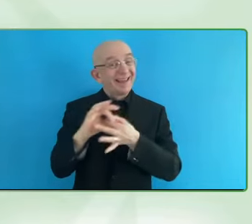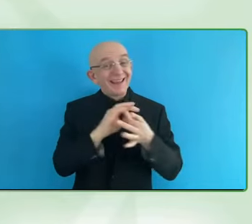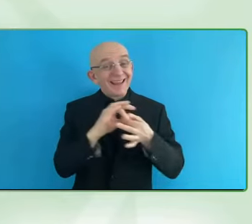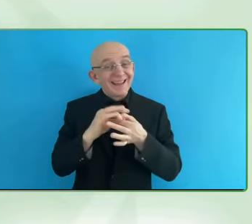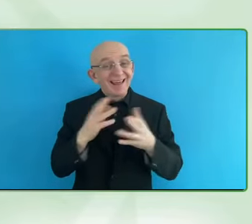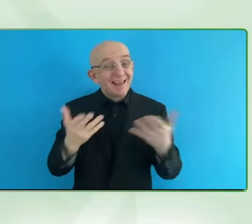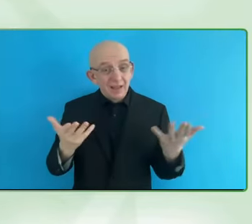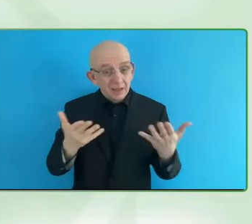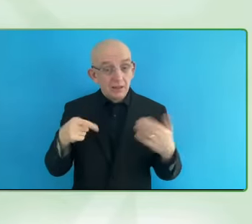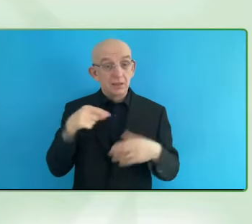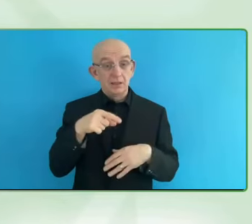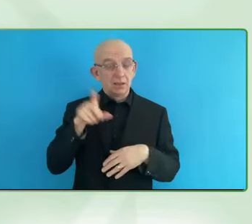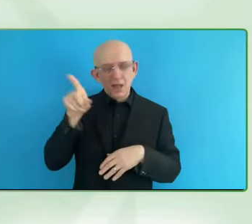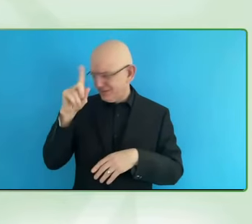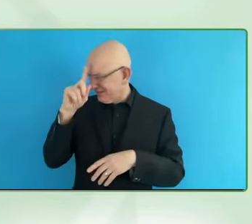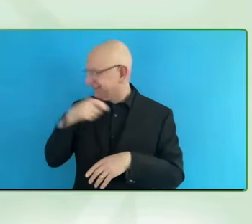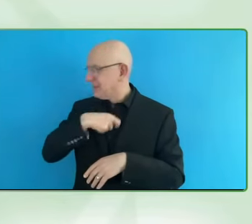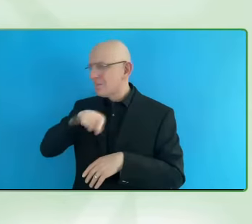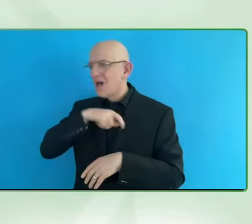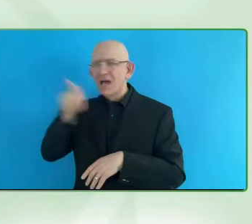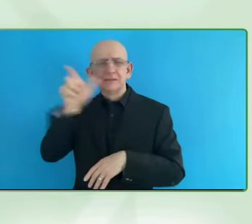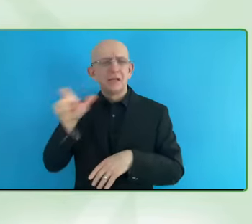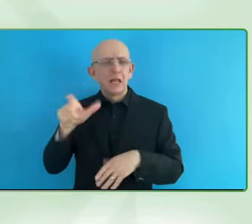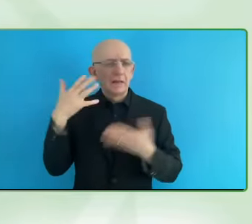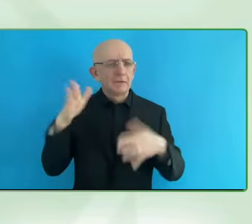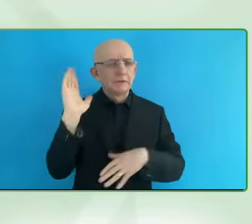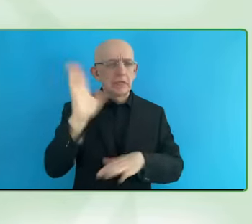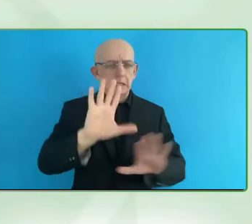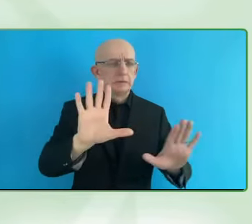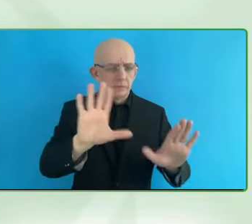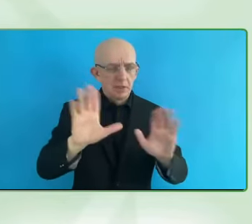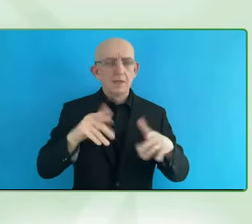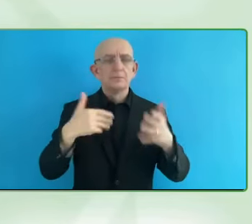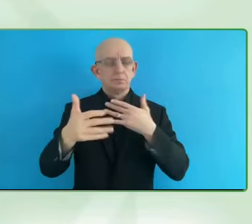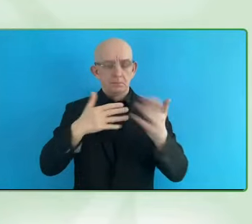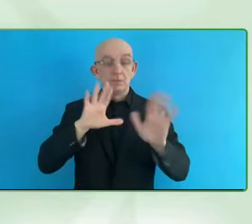interdisciplinary collaboration and how the educators work